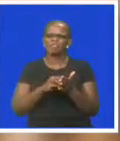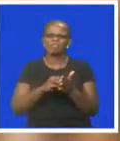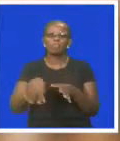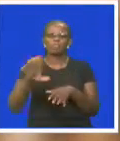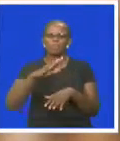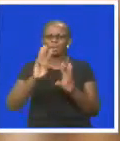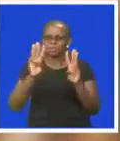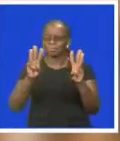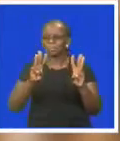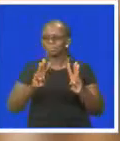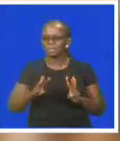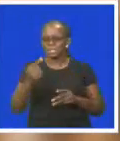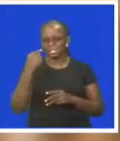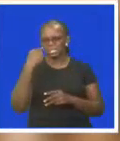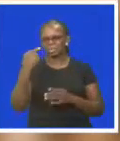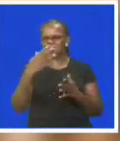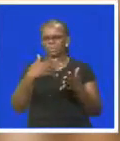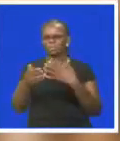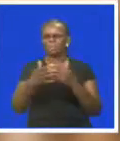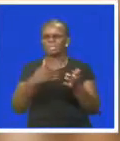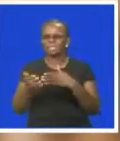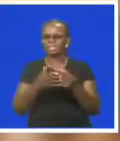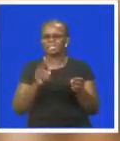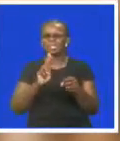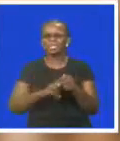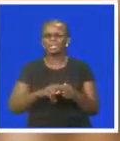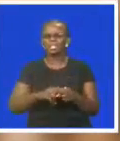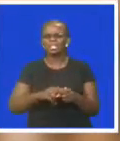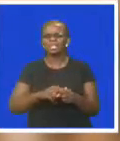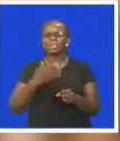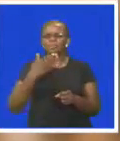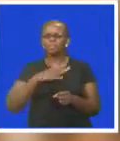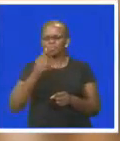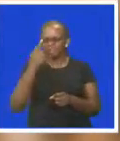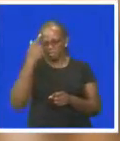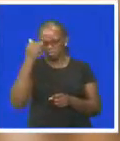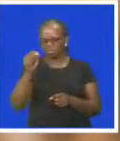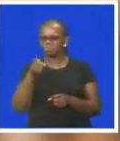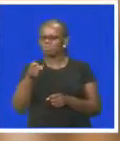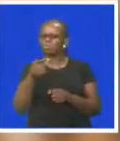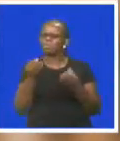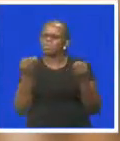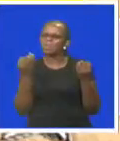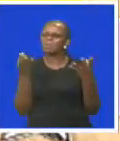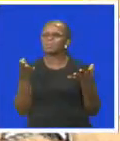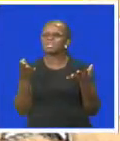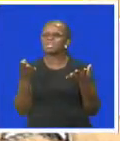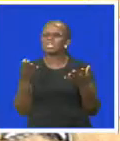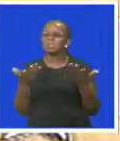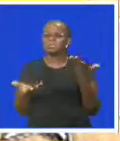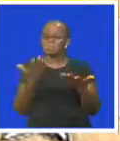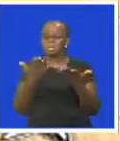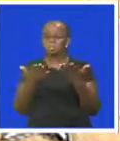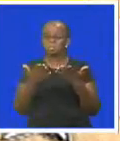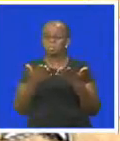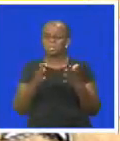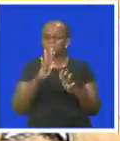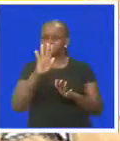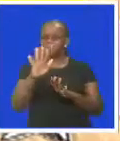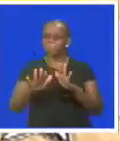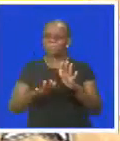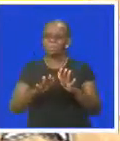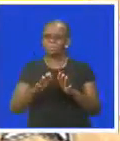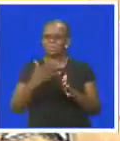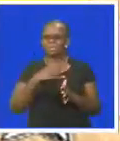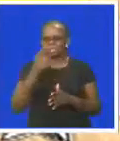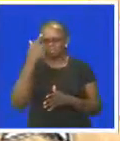We see things and we always want to know how many things we have seen around. Let's say maybe you're moving around the park. You want to know how